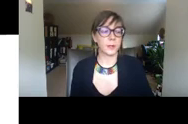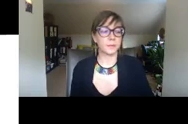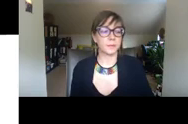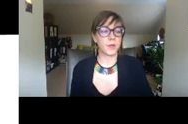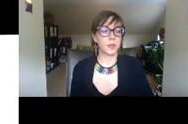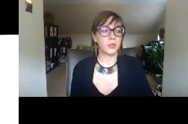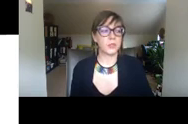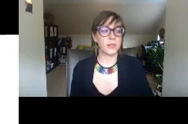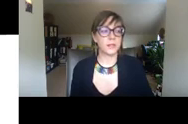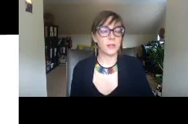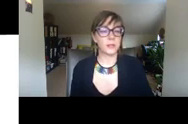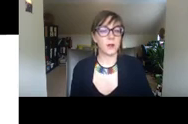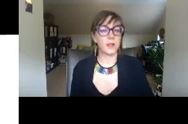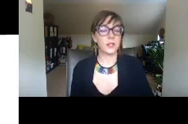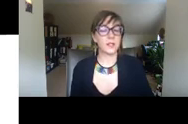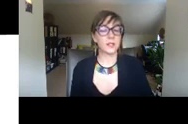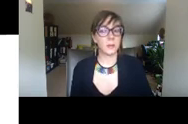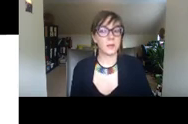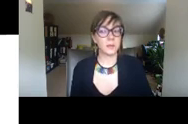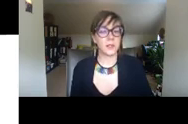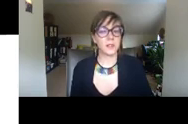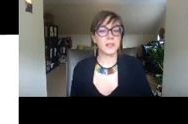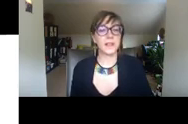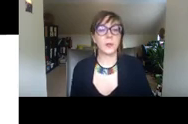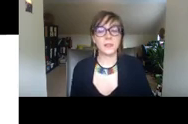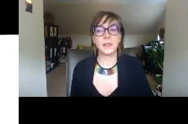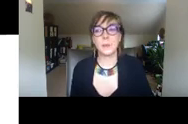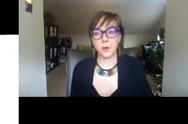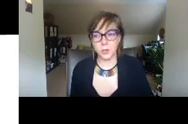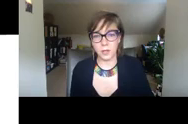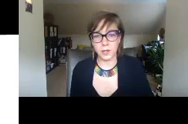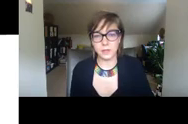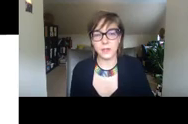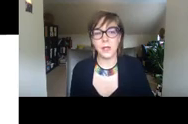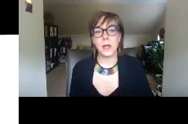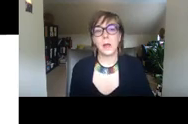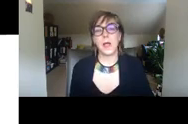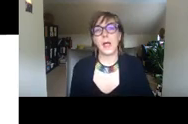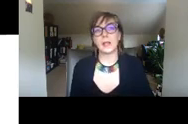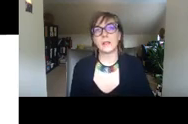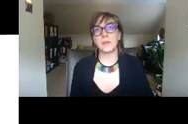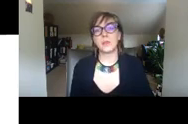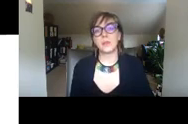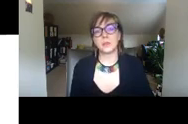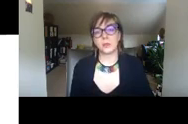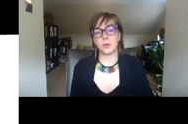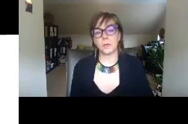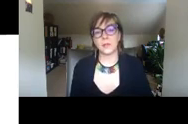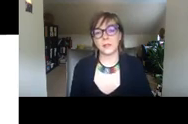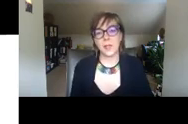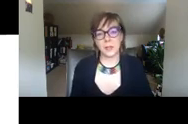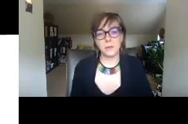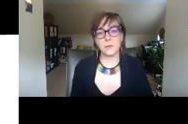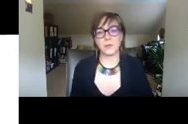research. She says that she likes to talk about these patients as linguistically marginalized. And it's similar to the